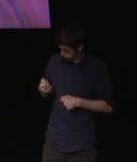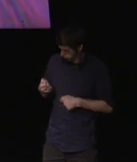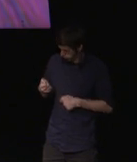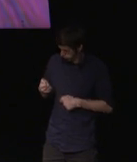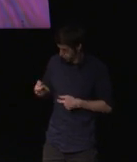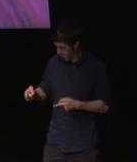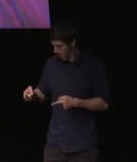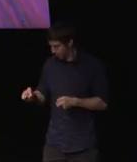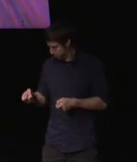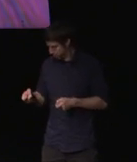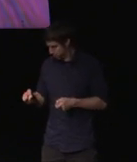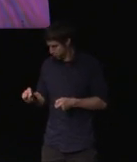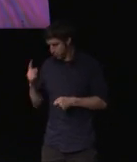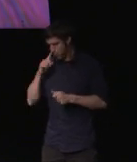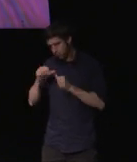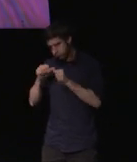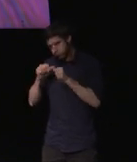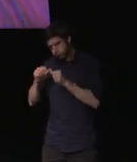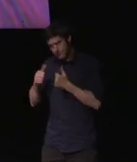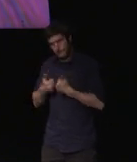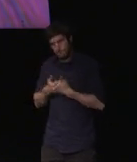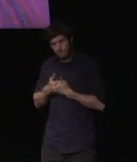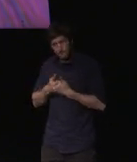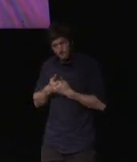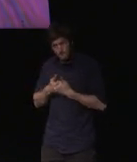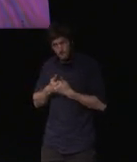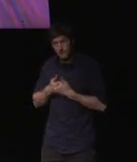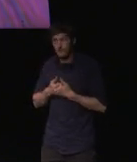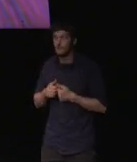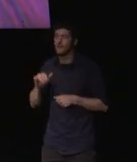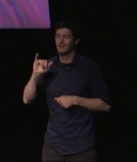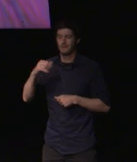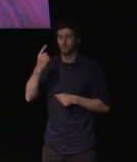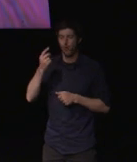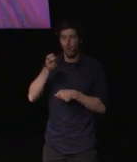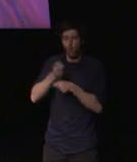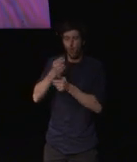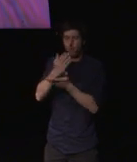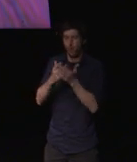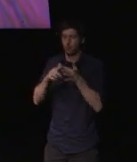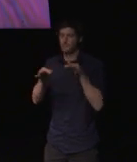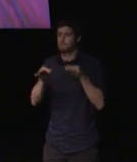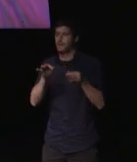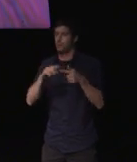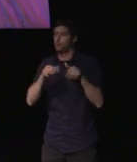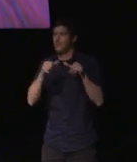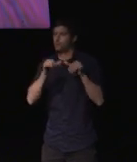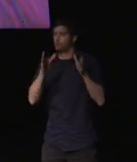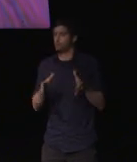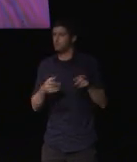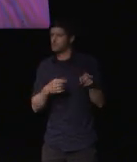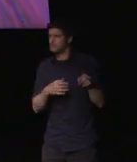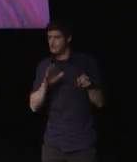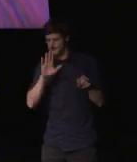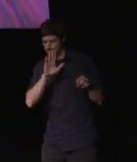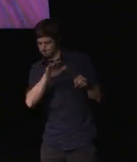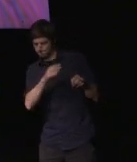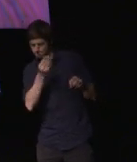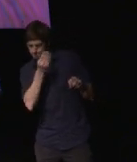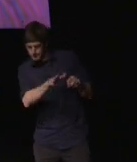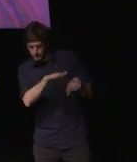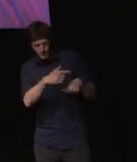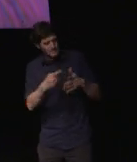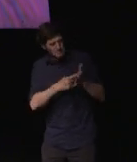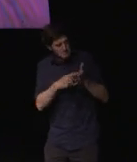hard thing. That's one of the hard things that it actually was tricky to explain to our engineers about. Like, you know, we would say, well, sometimes